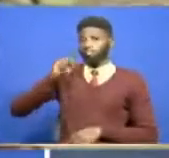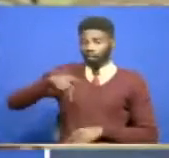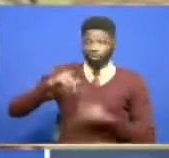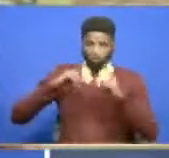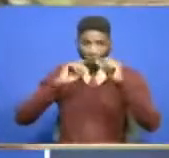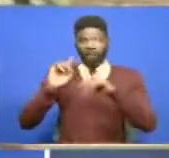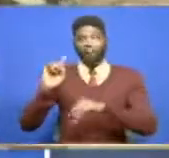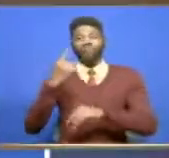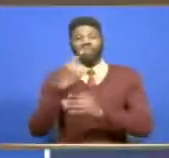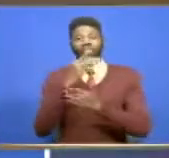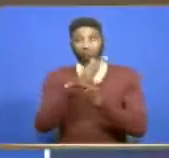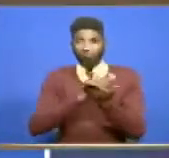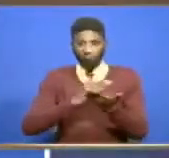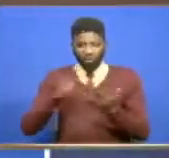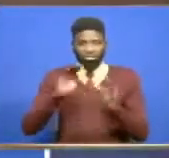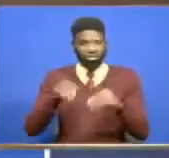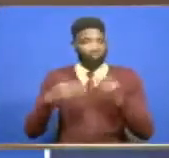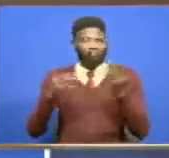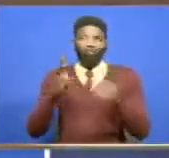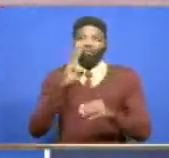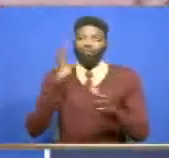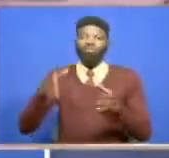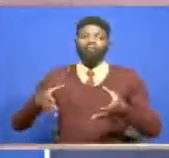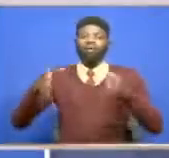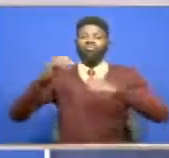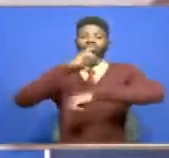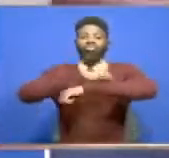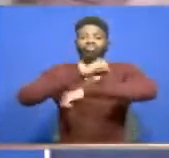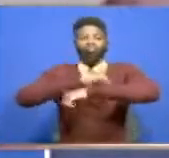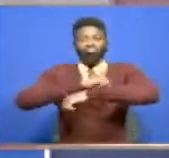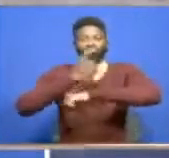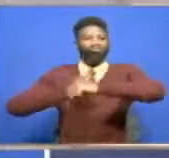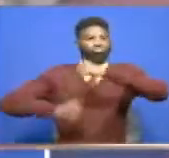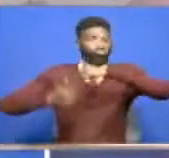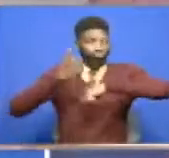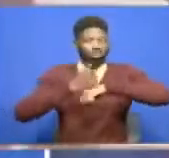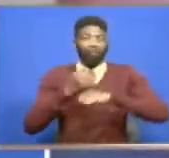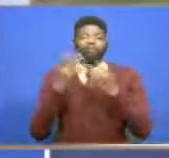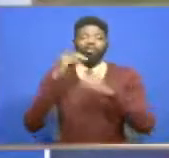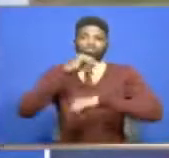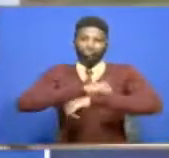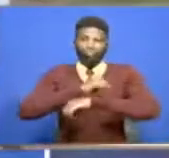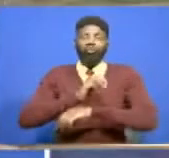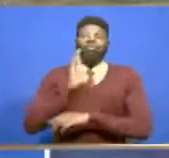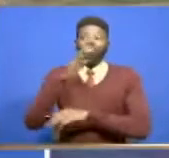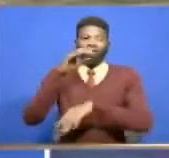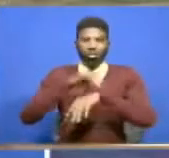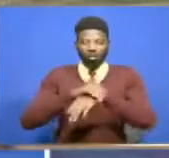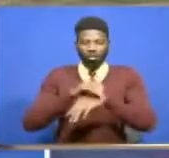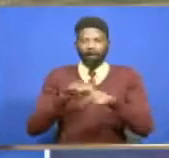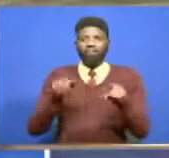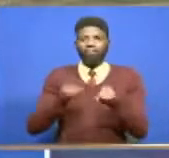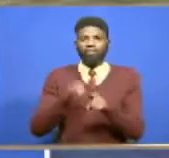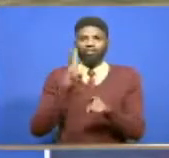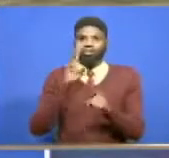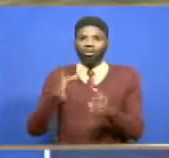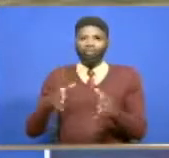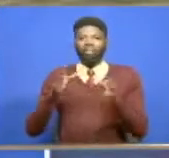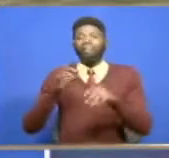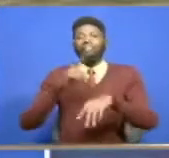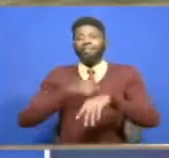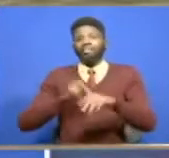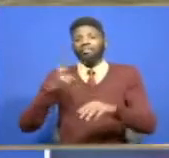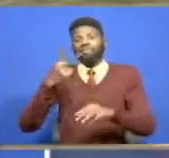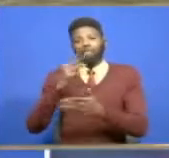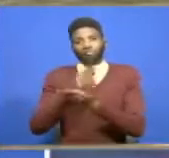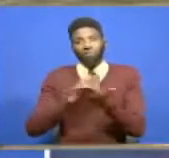of water tanks to schools, adding that more schools are earmarked to receive water tanks in the second phase. Watoto wale wanafanya mtihani wasipatwe